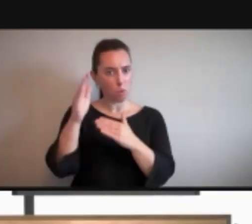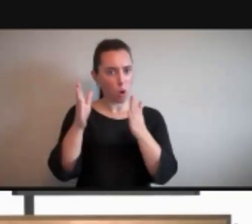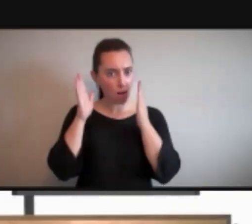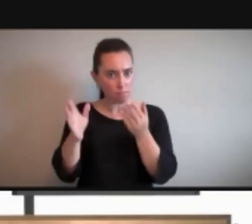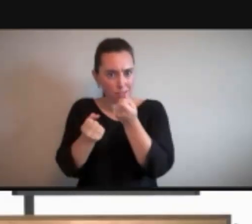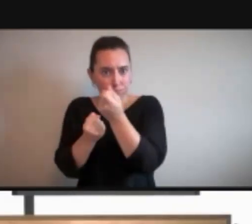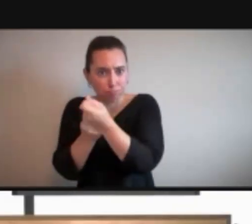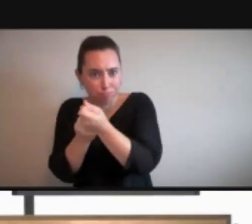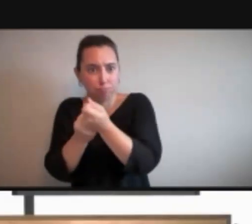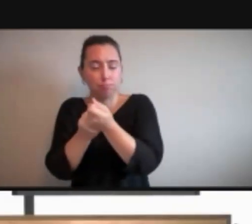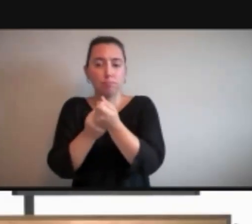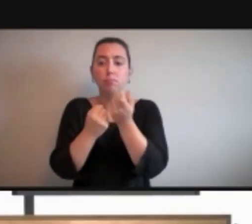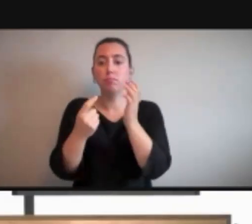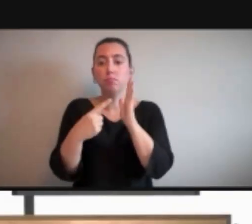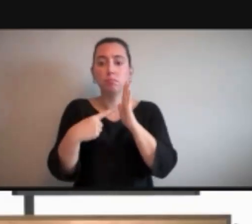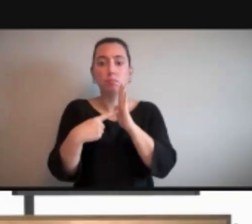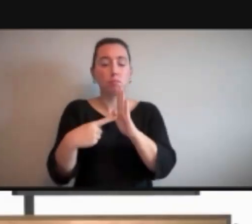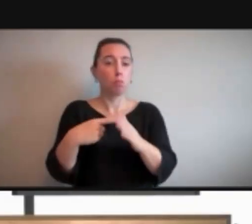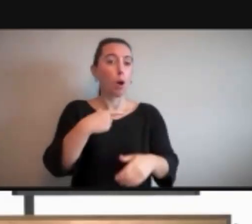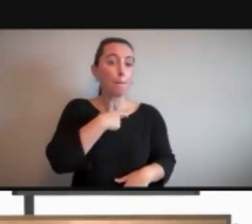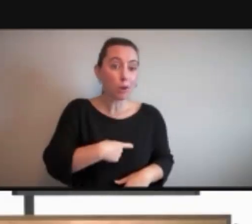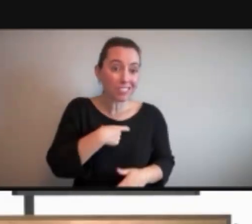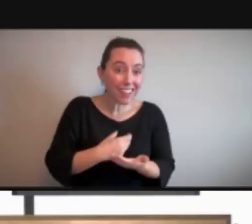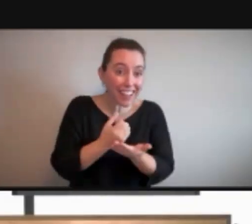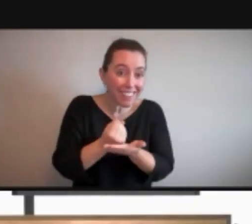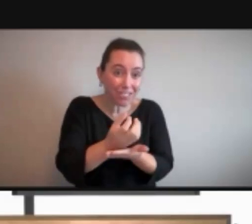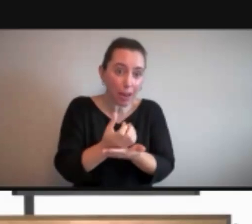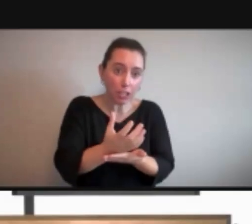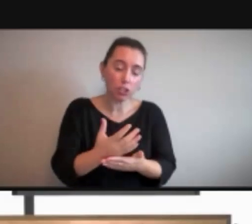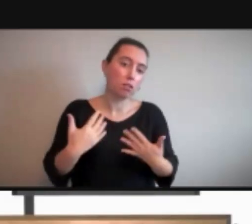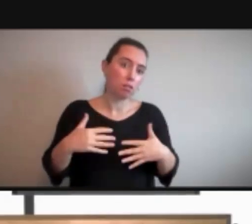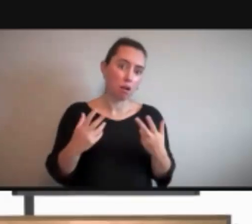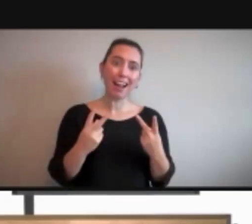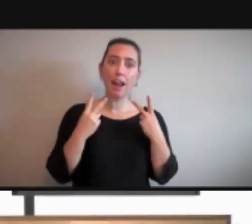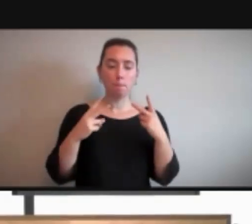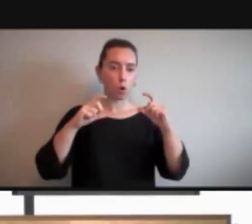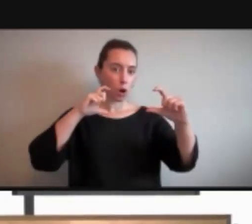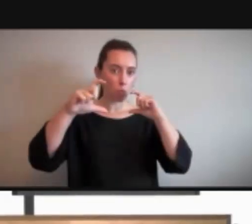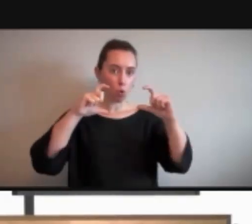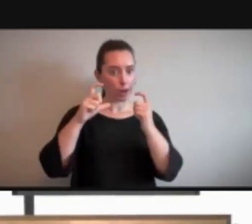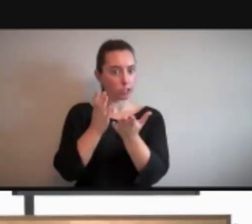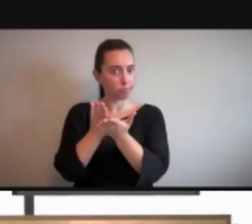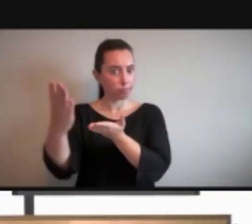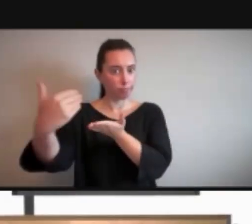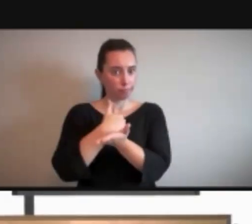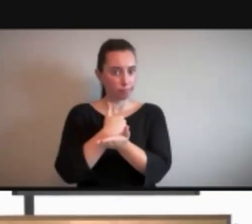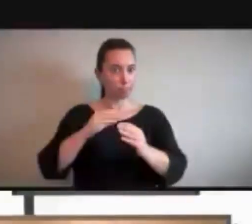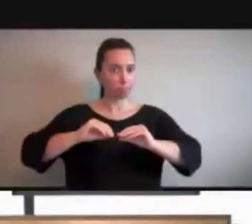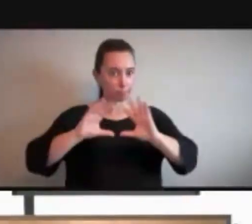For example, when you exchange personal information, you definitely want the communication to be effective.